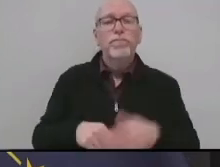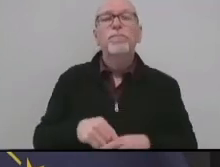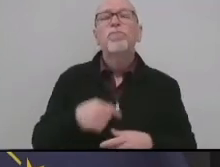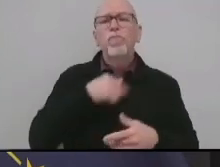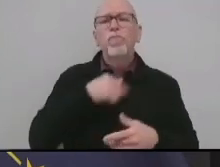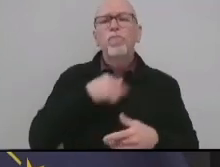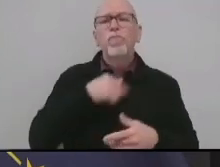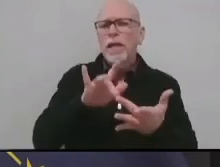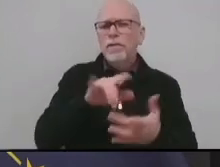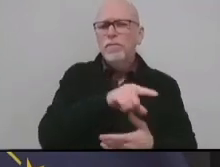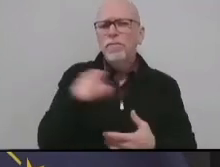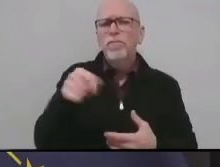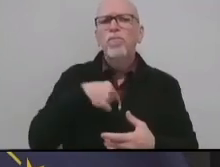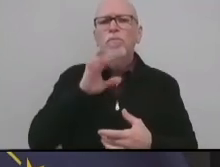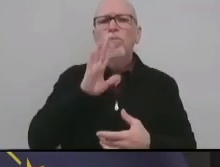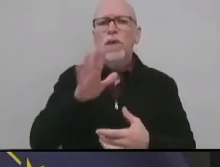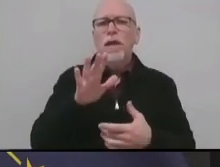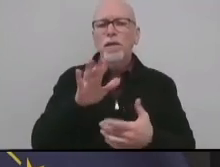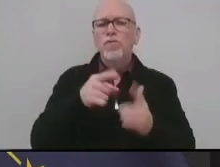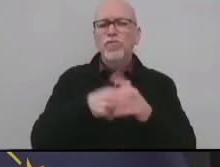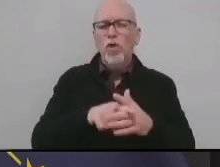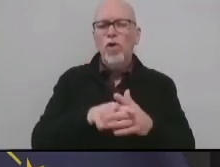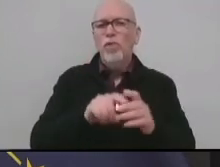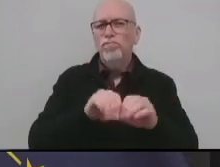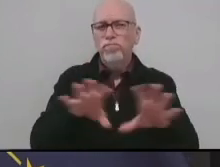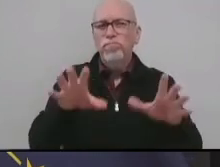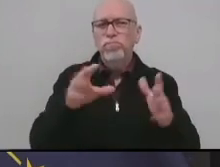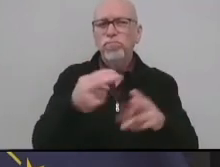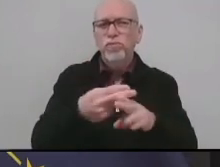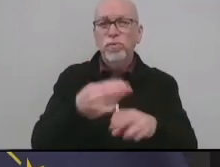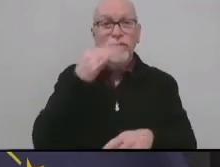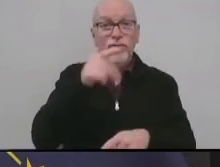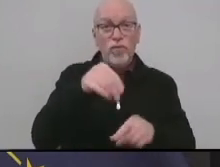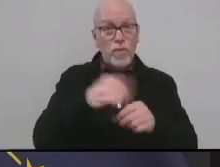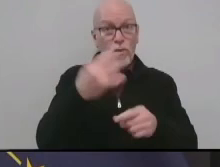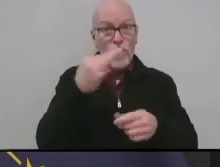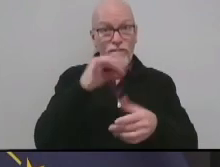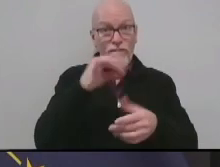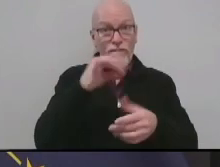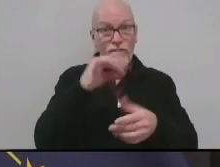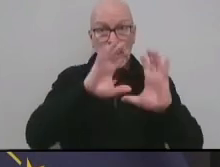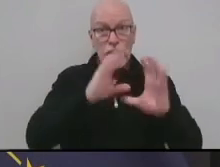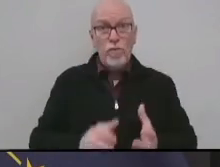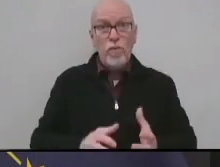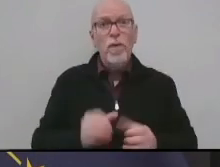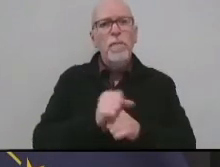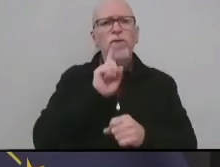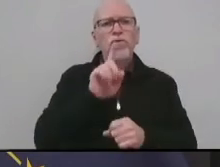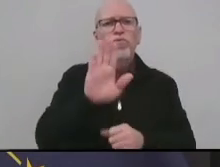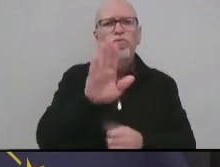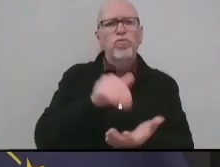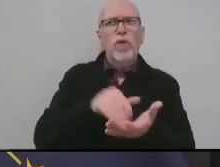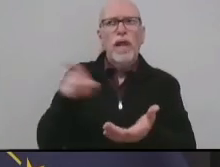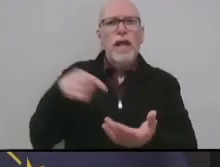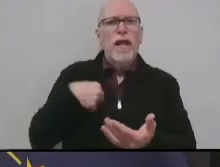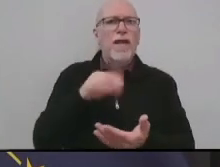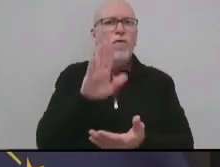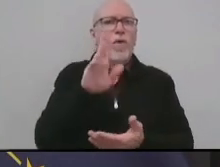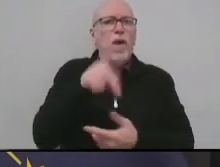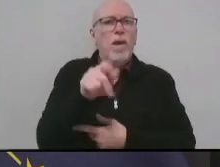soon. If you are in one of these categories, please ensure your provider has your most up-to-date contact